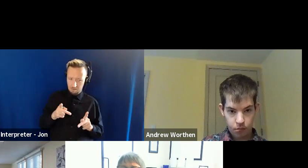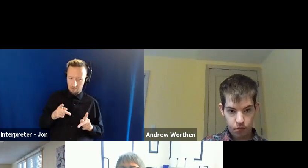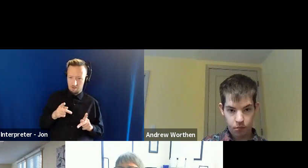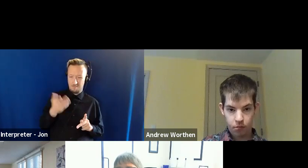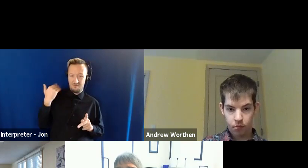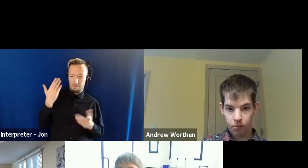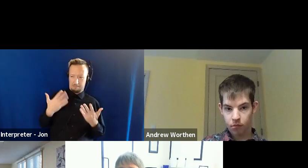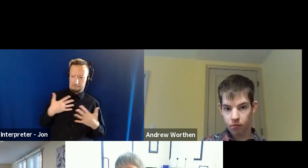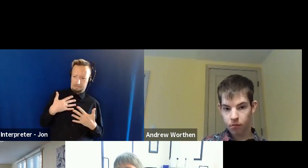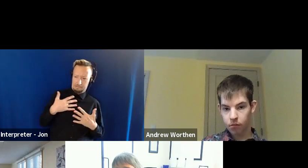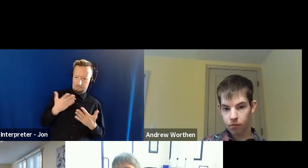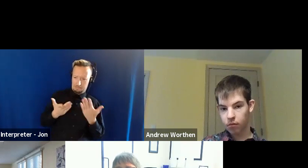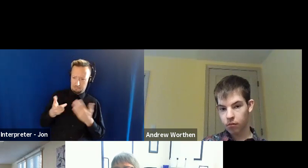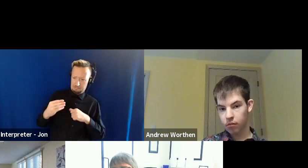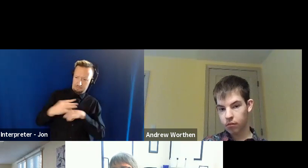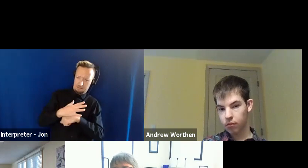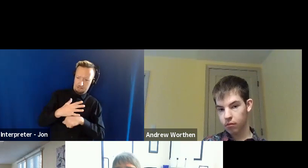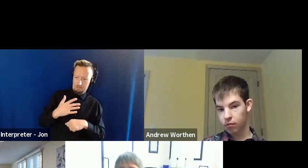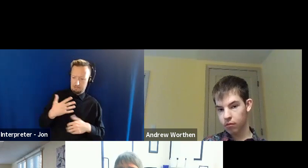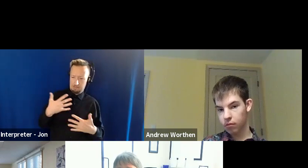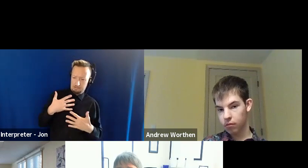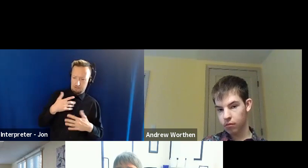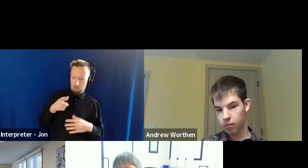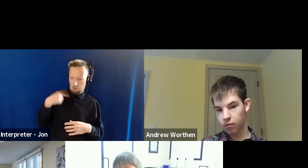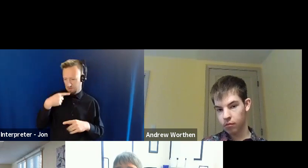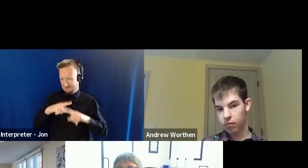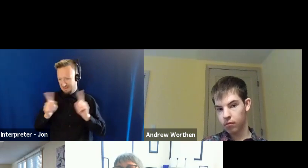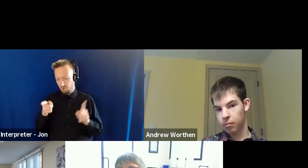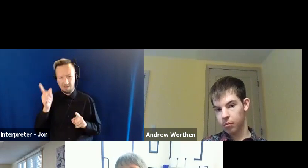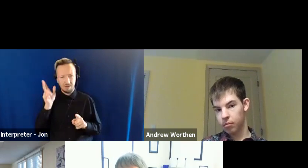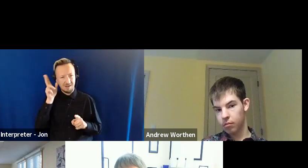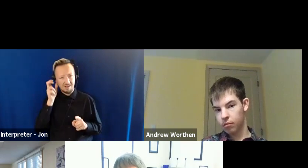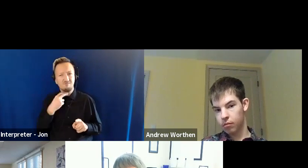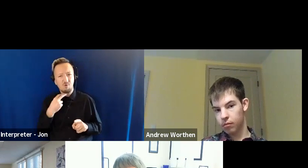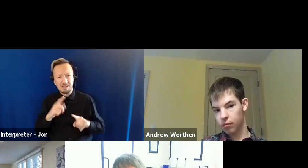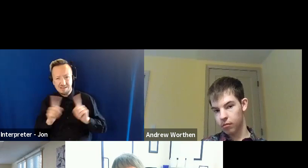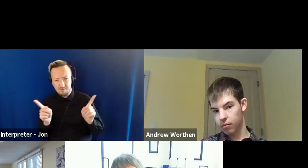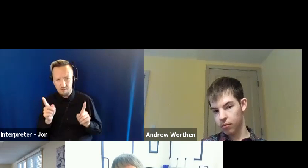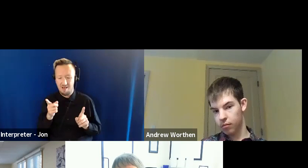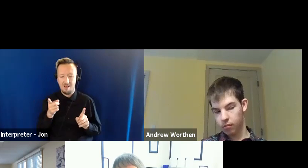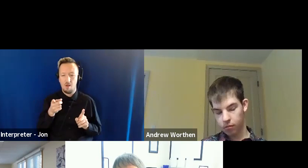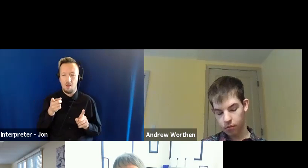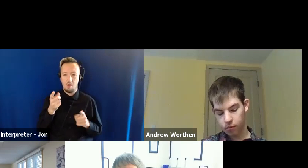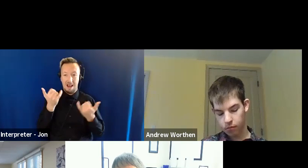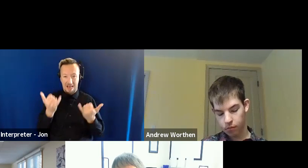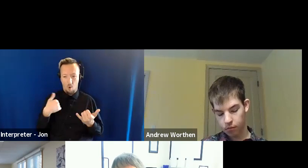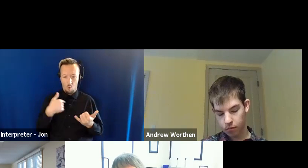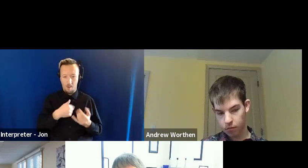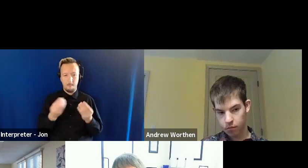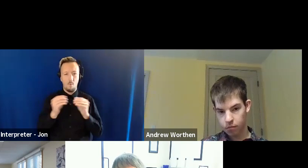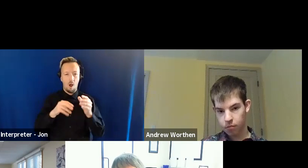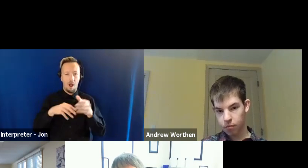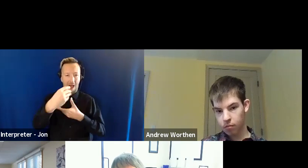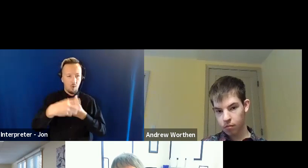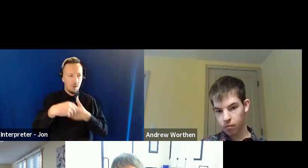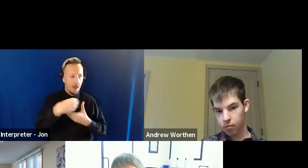know, it might be contagious and you look different, you sound different. They had to get used to us. So when I started my